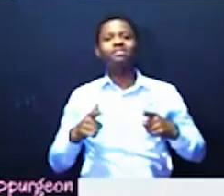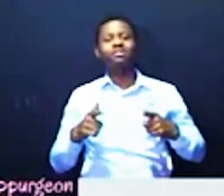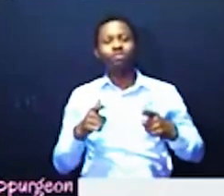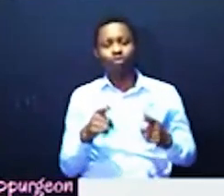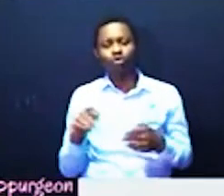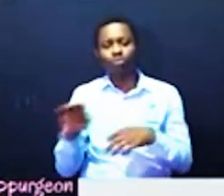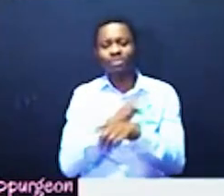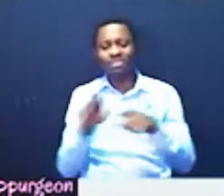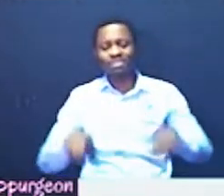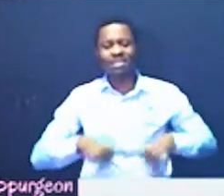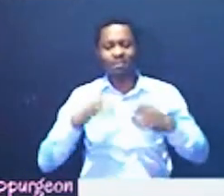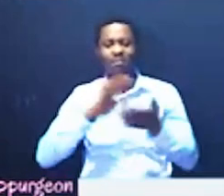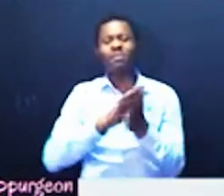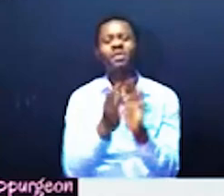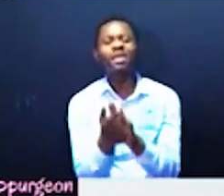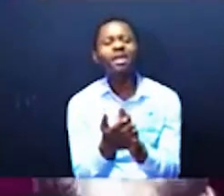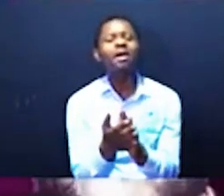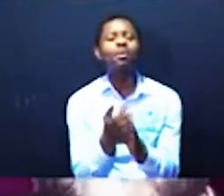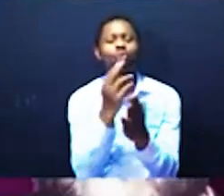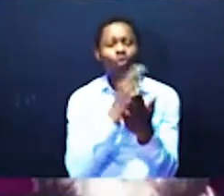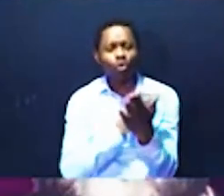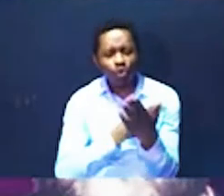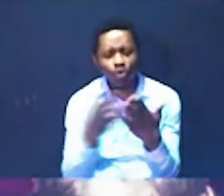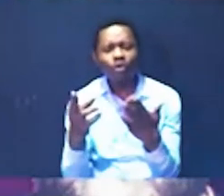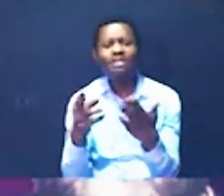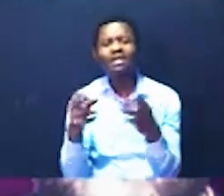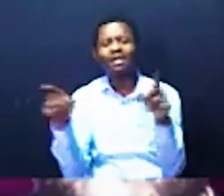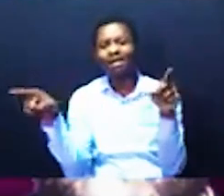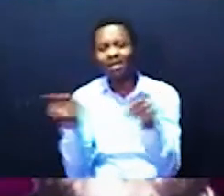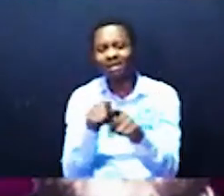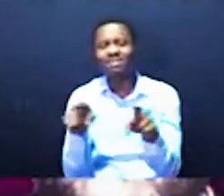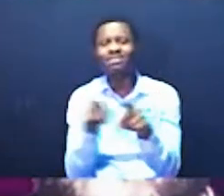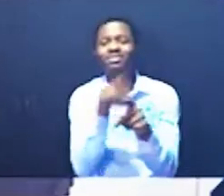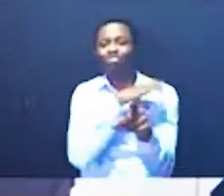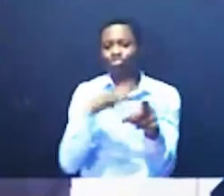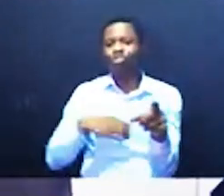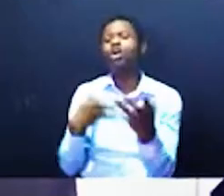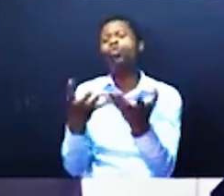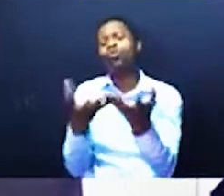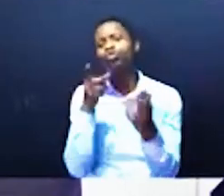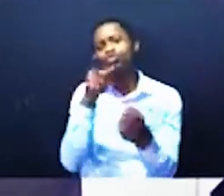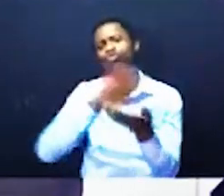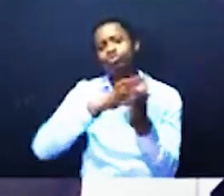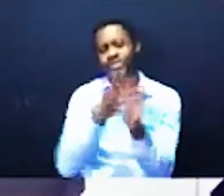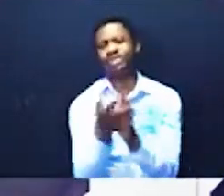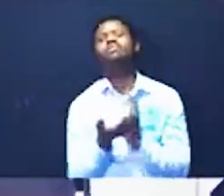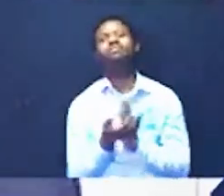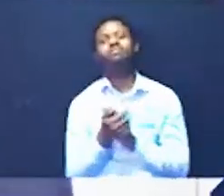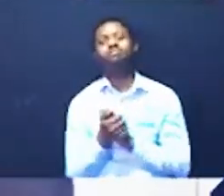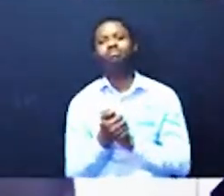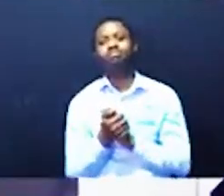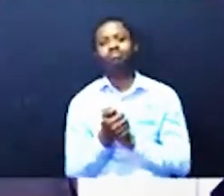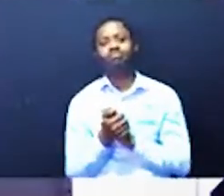life be as holy as Christ, your Lord, will have it to be.